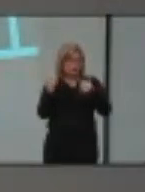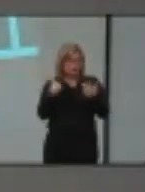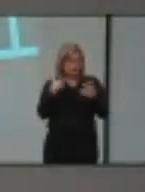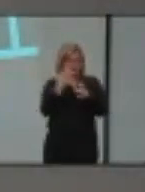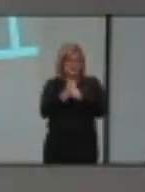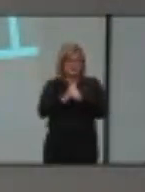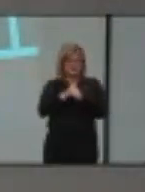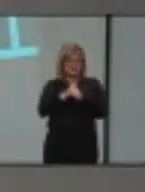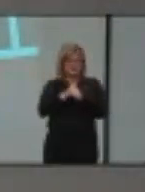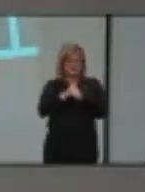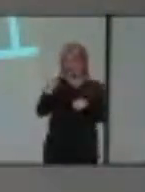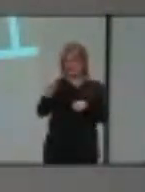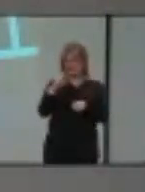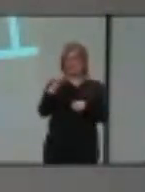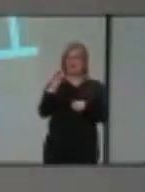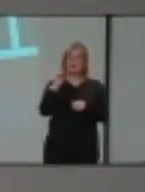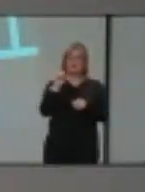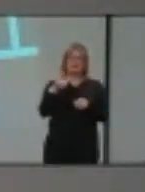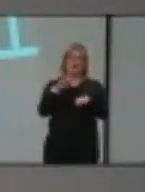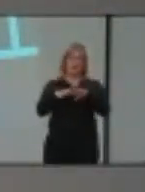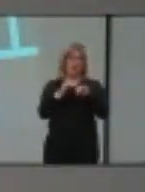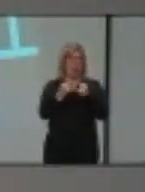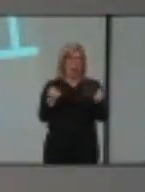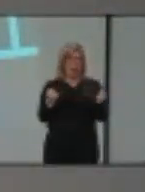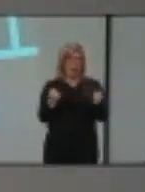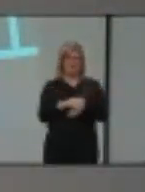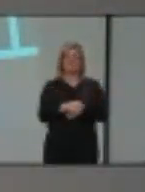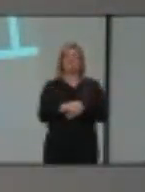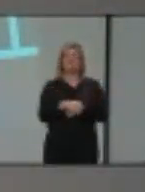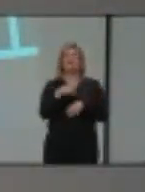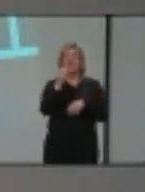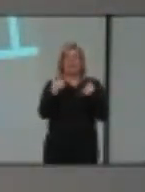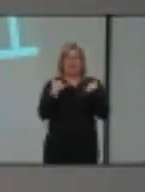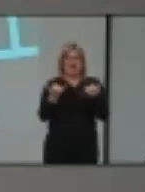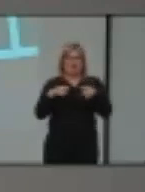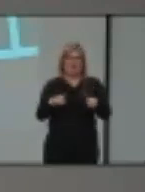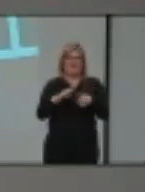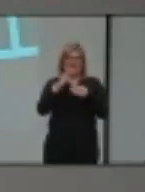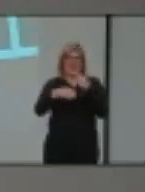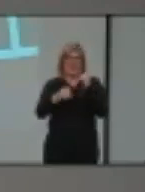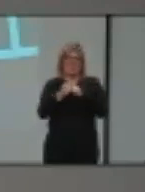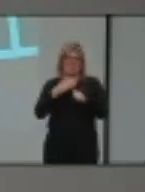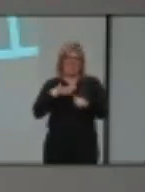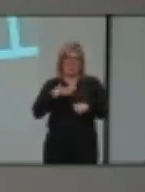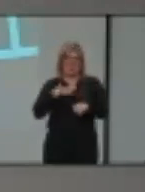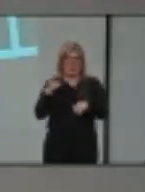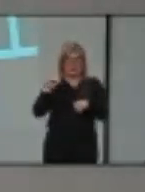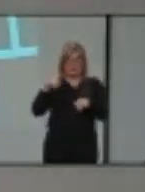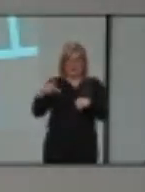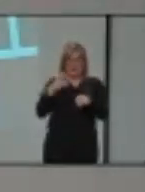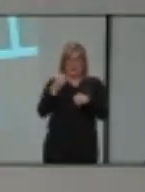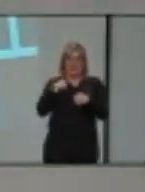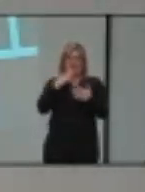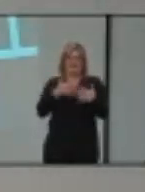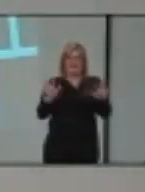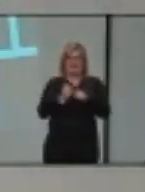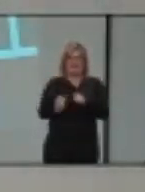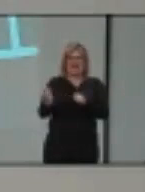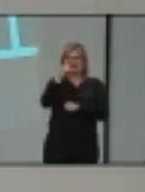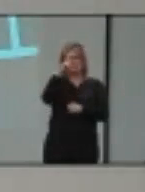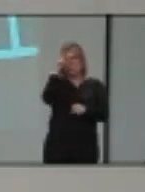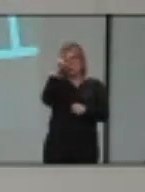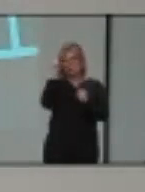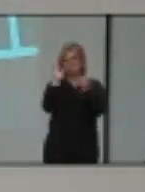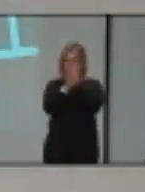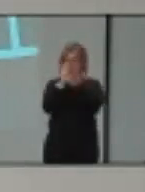my BSN and my MSN online, and I'm currently finishing my DMP. I'll be done next summer.